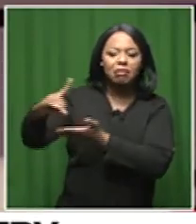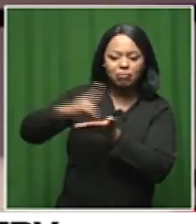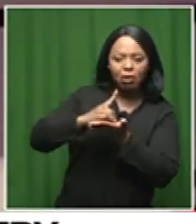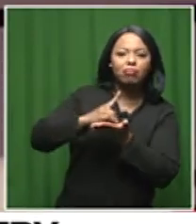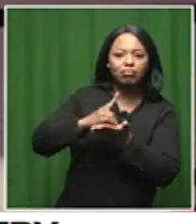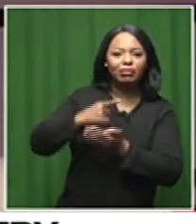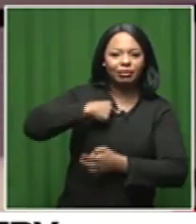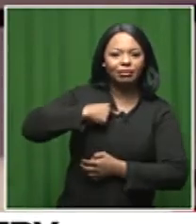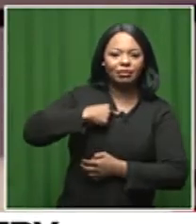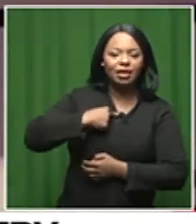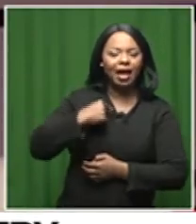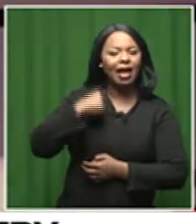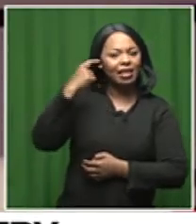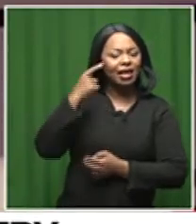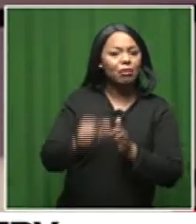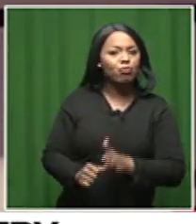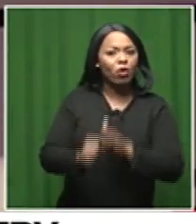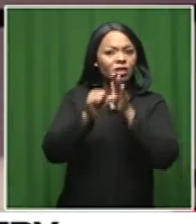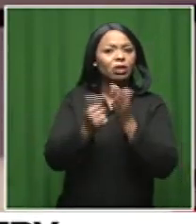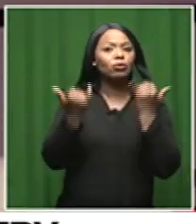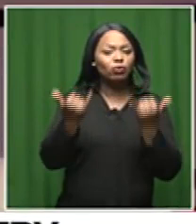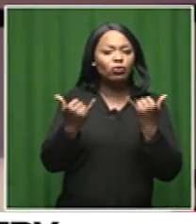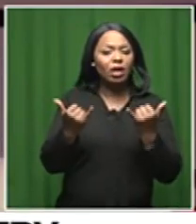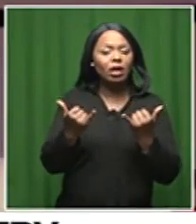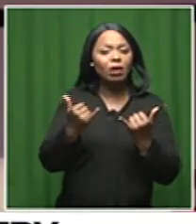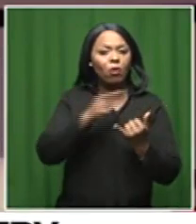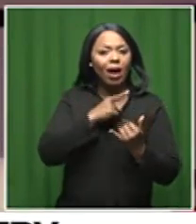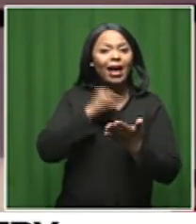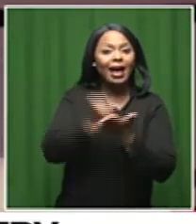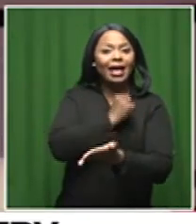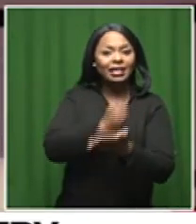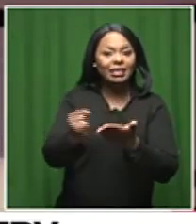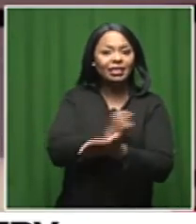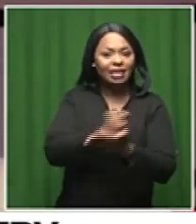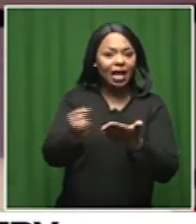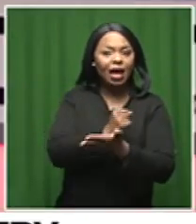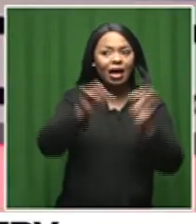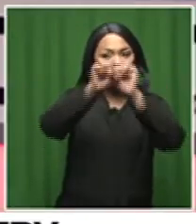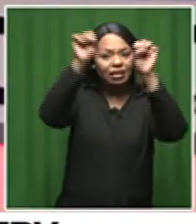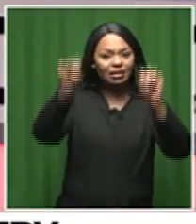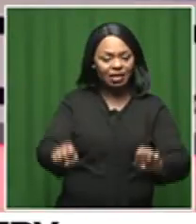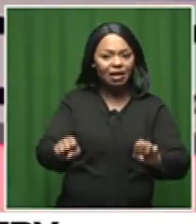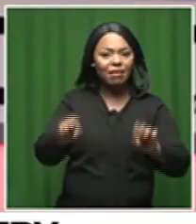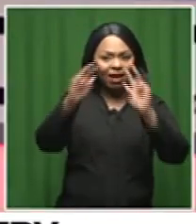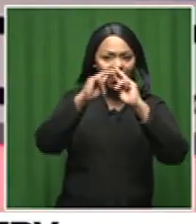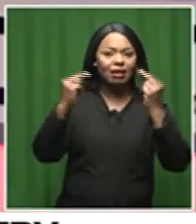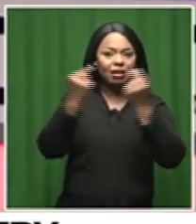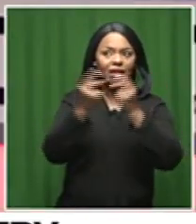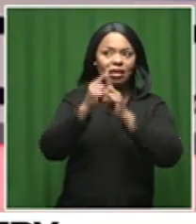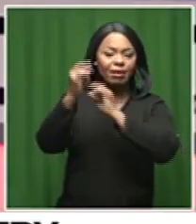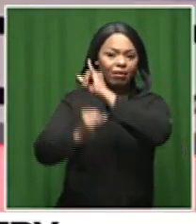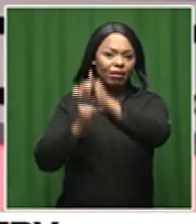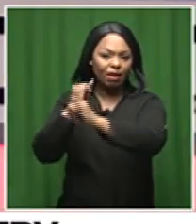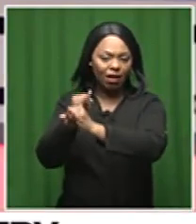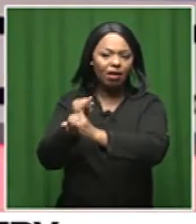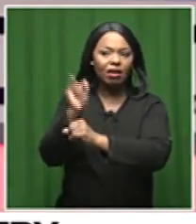so important to have this discussion today, because we need to register on this registry. So I think you saying that brings about a